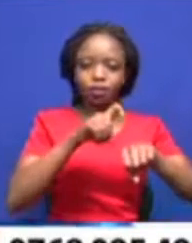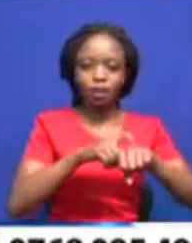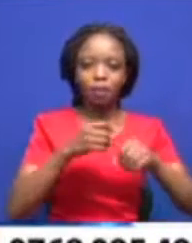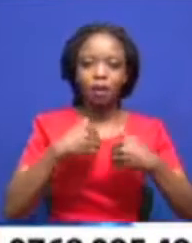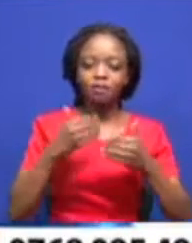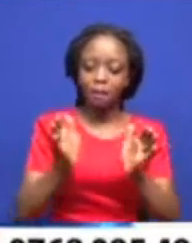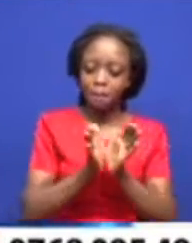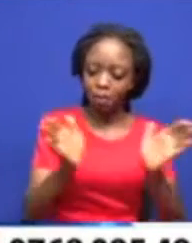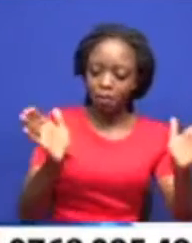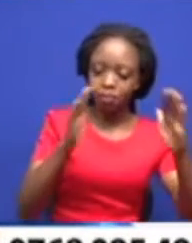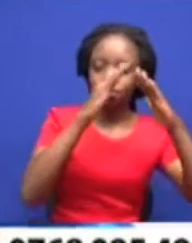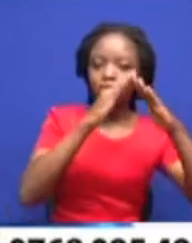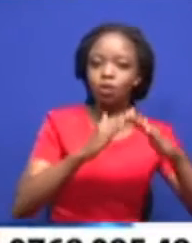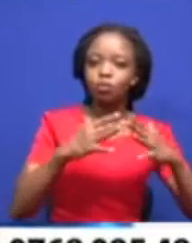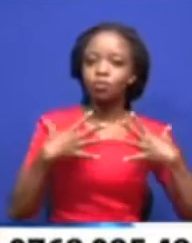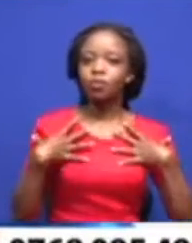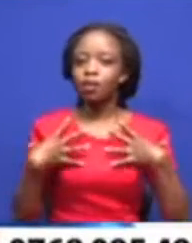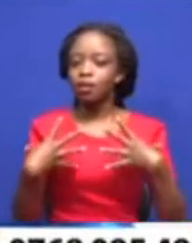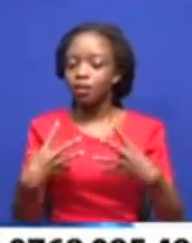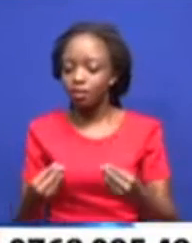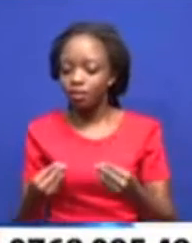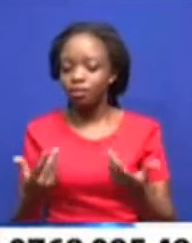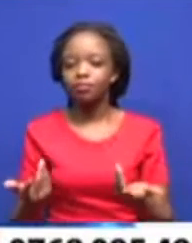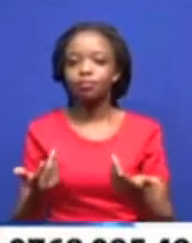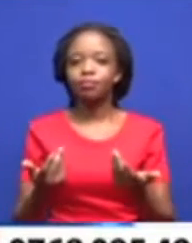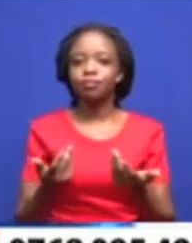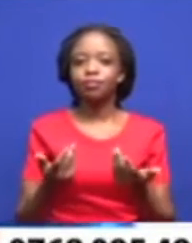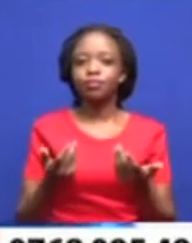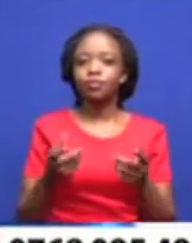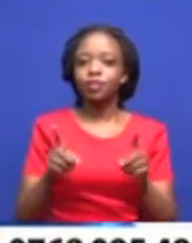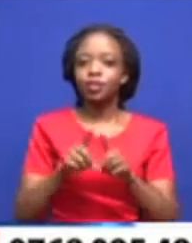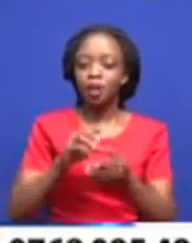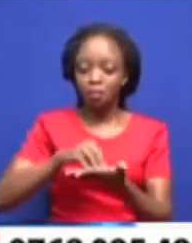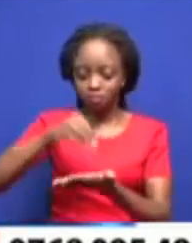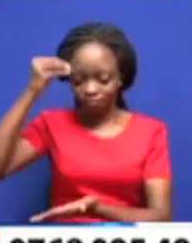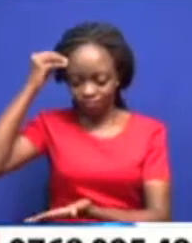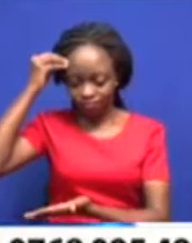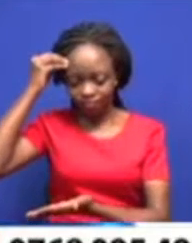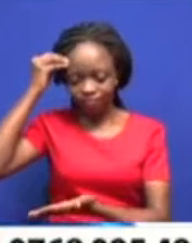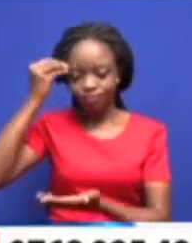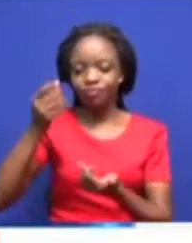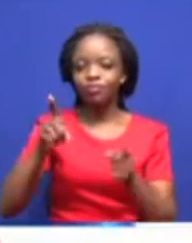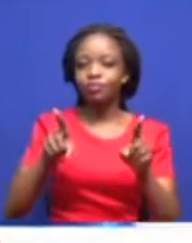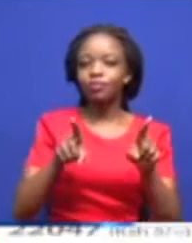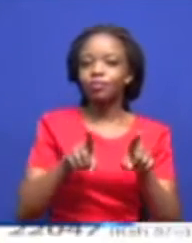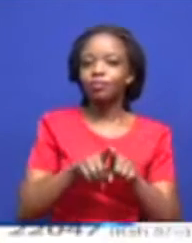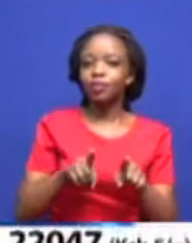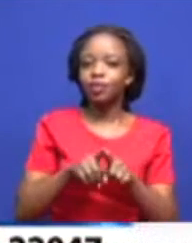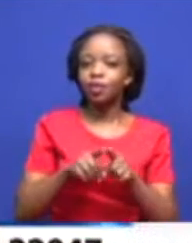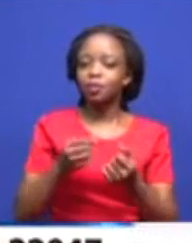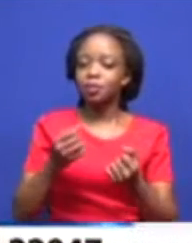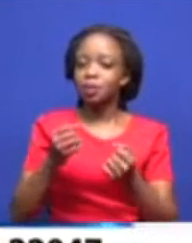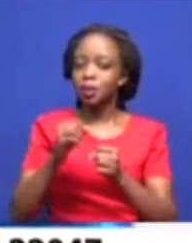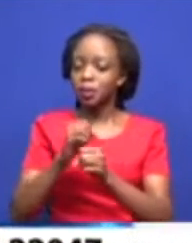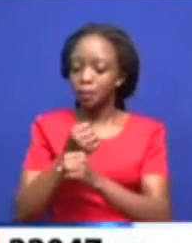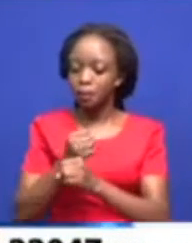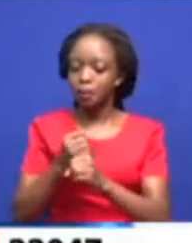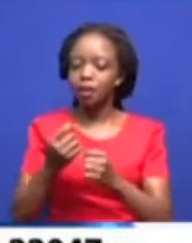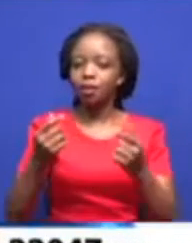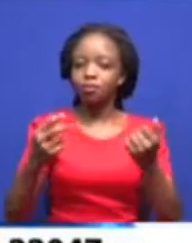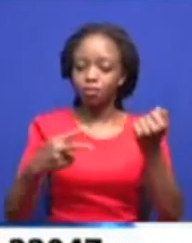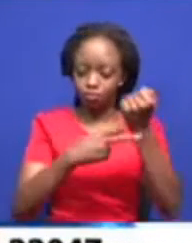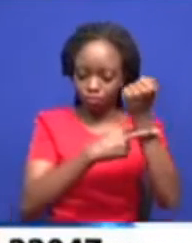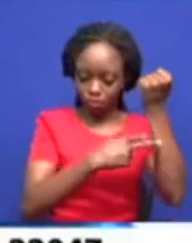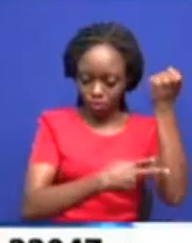public housing, health, economic equality, education, and bring a gap to